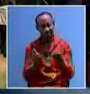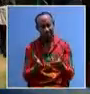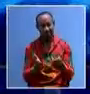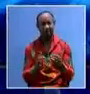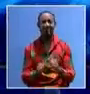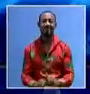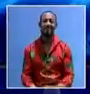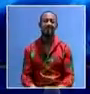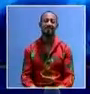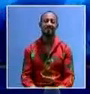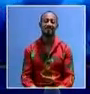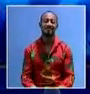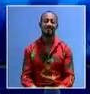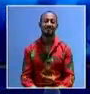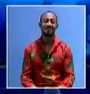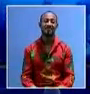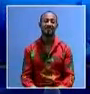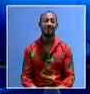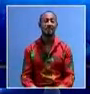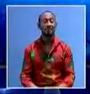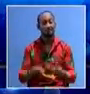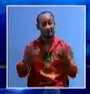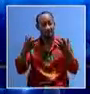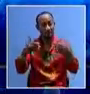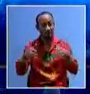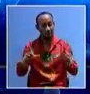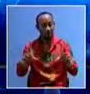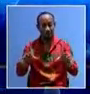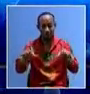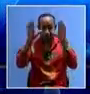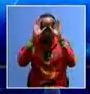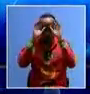in Lusaka. And President Hichilema says there is need for unity of